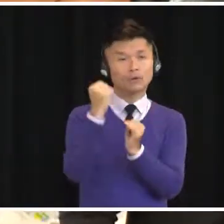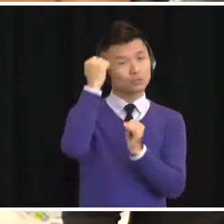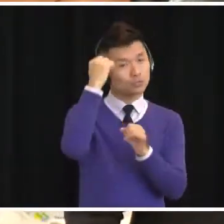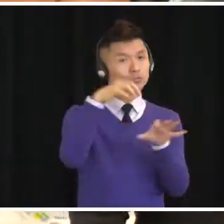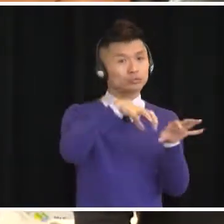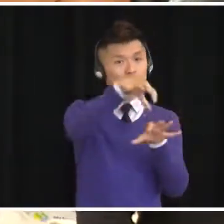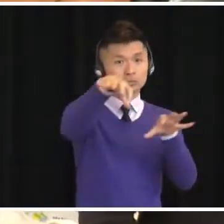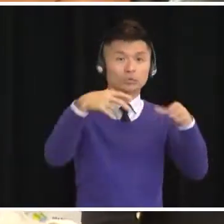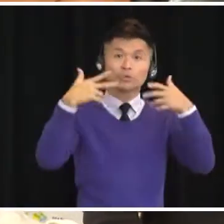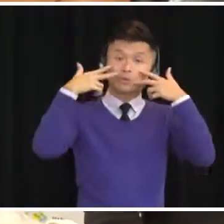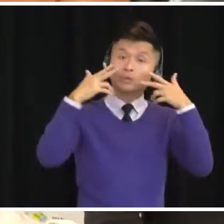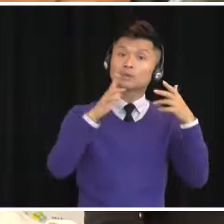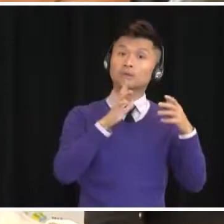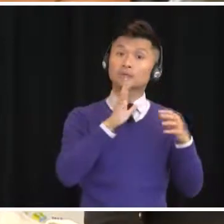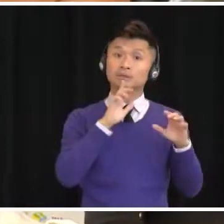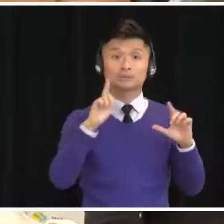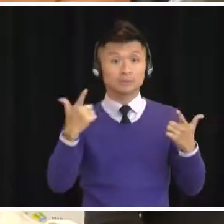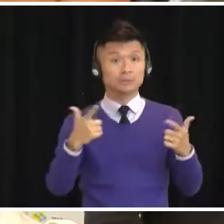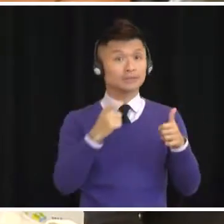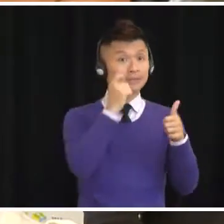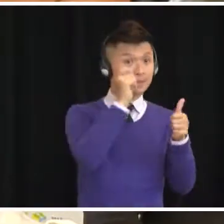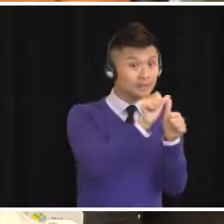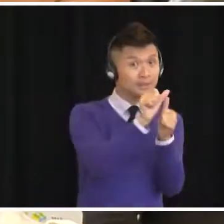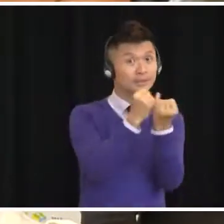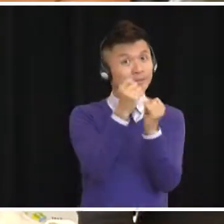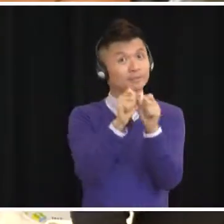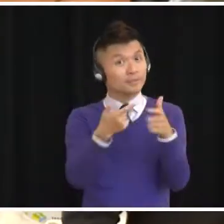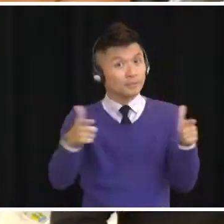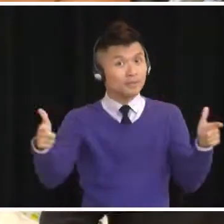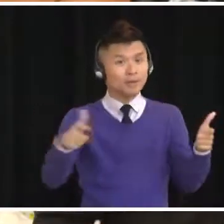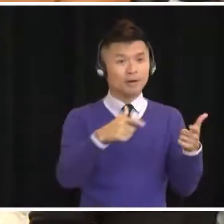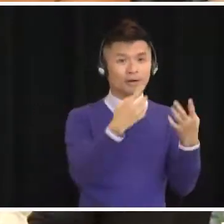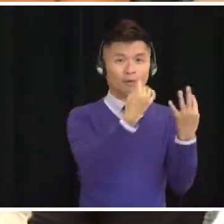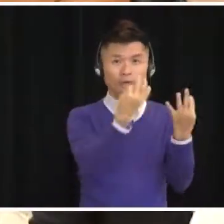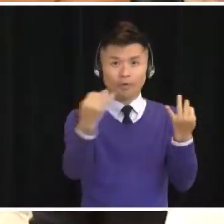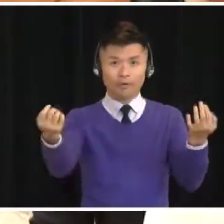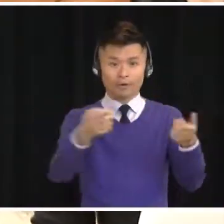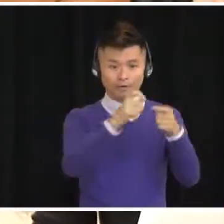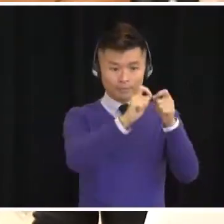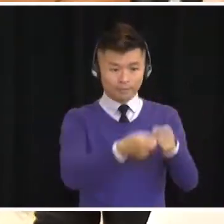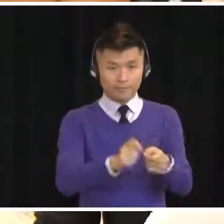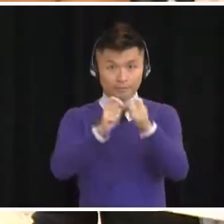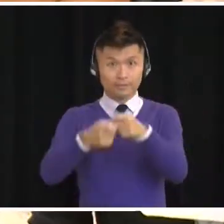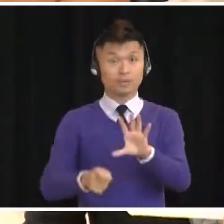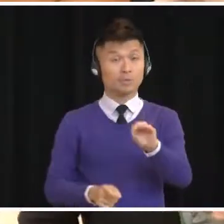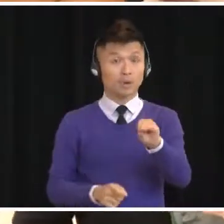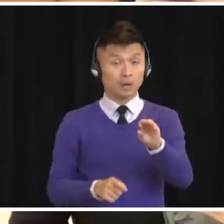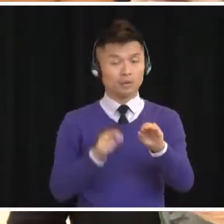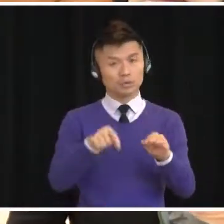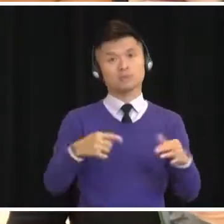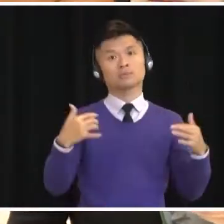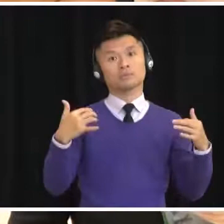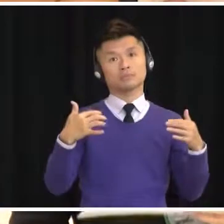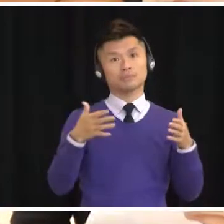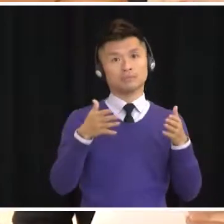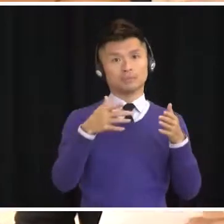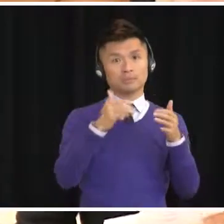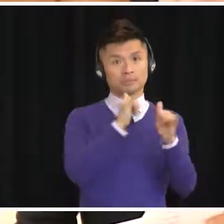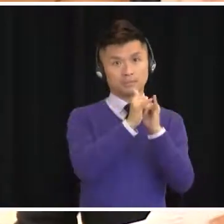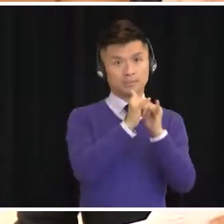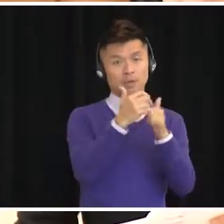There is no sufficient breakdown information based on ethnic background, sexual orientation,